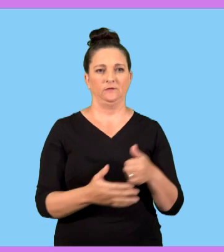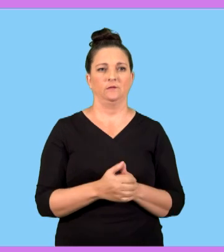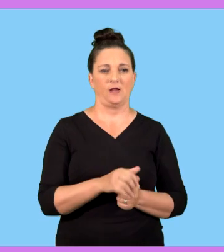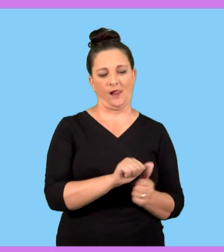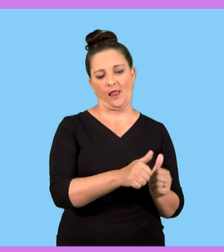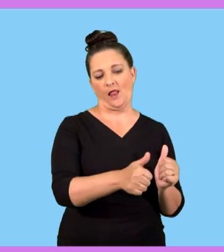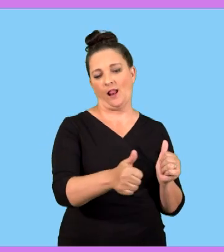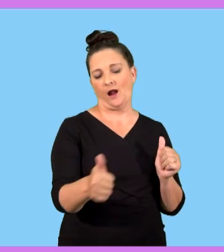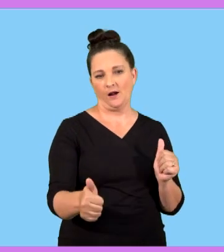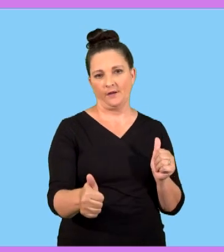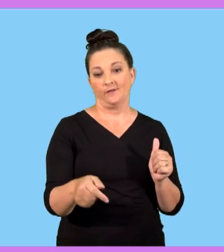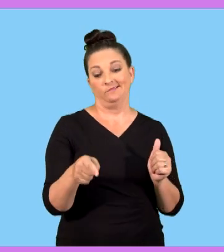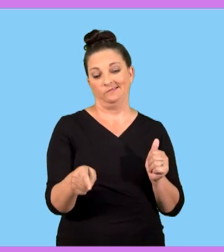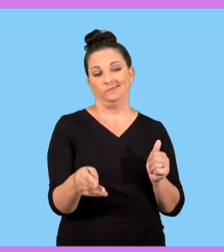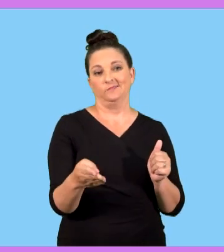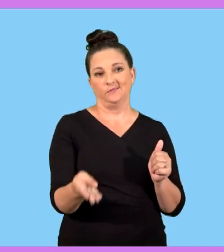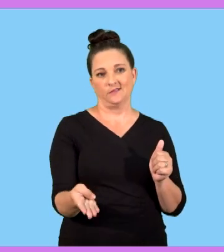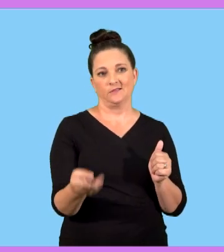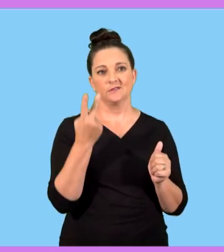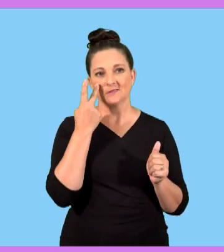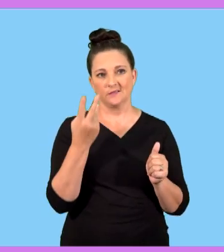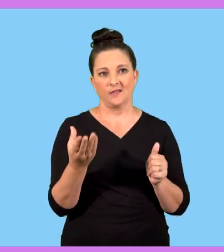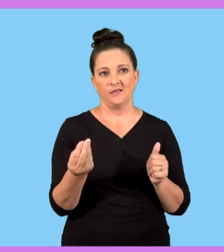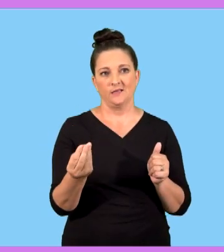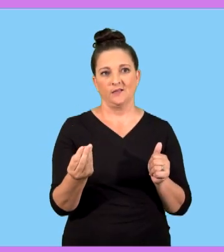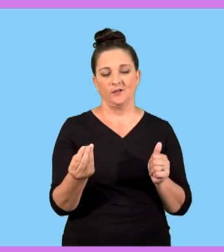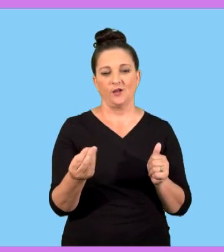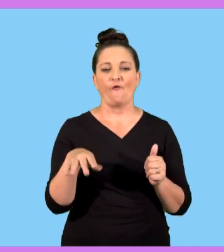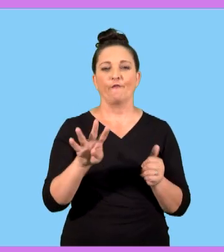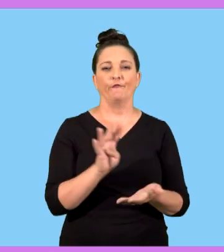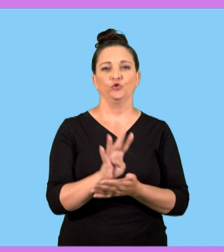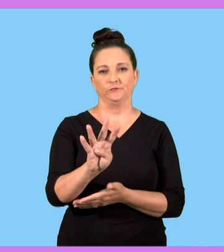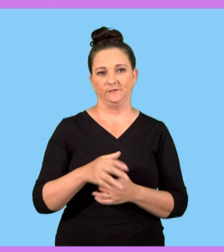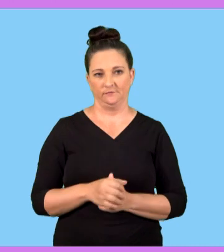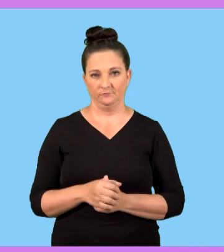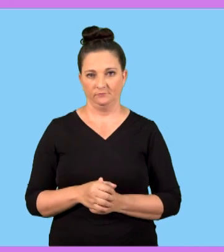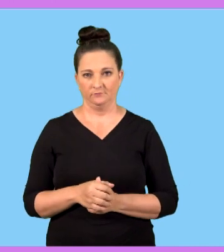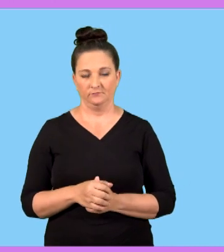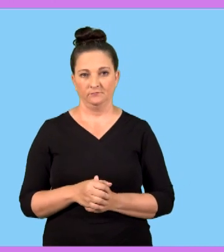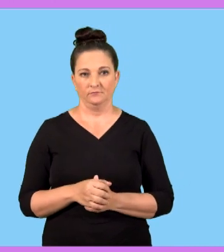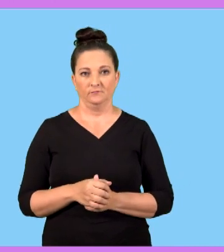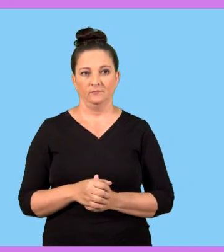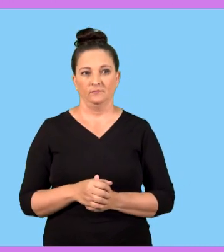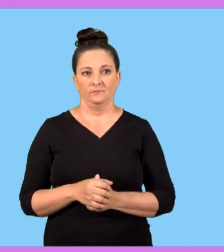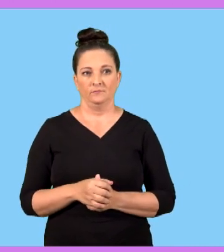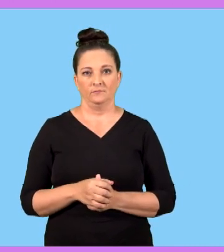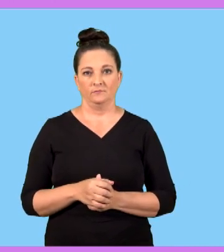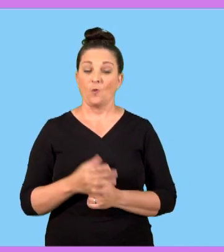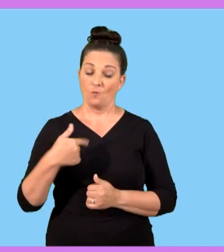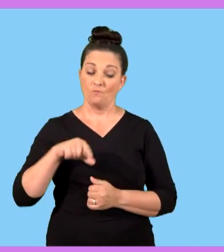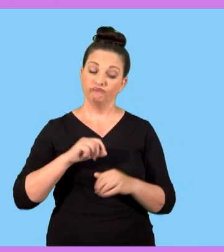here. And then there's our seat number. So it will be seat 14. We agree that this will be